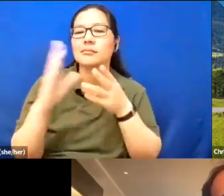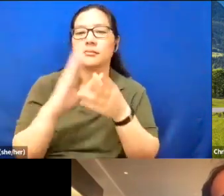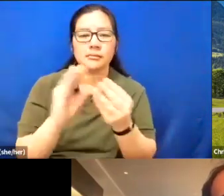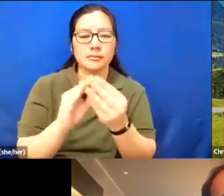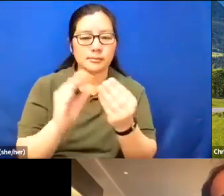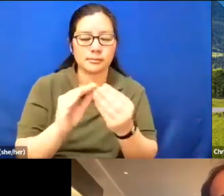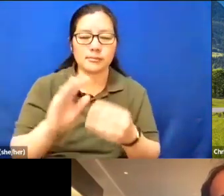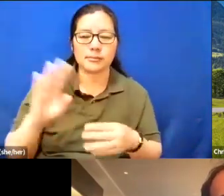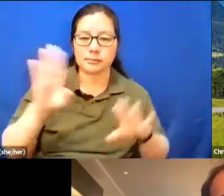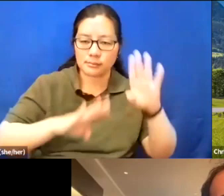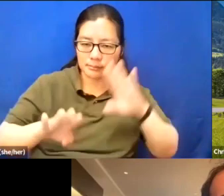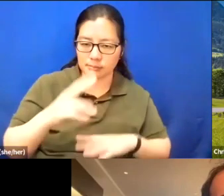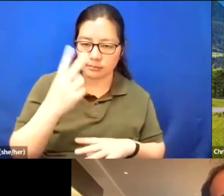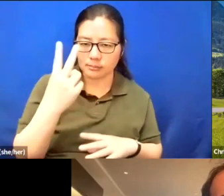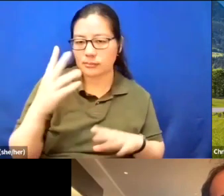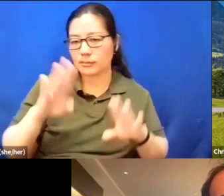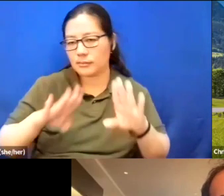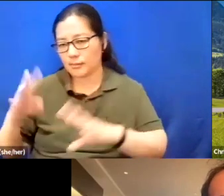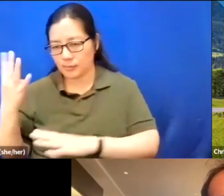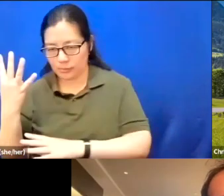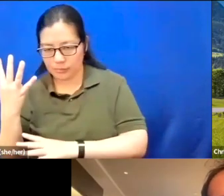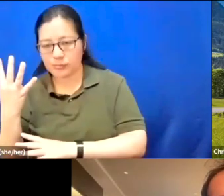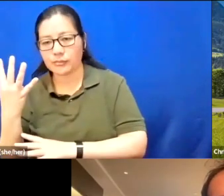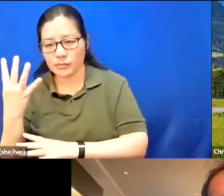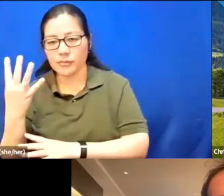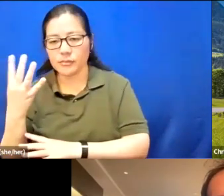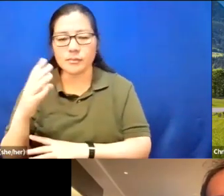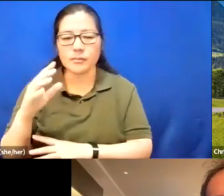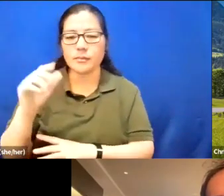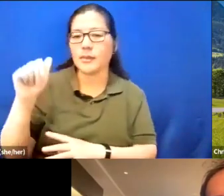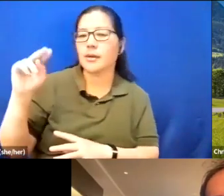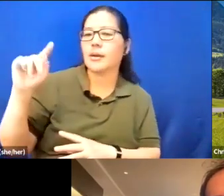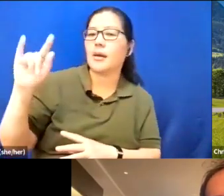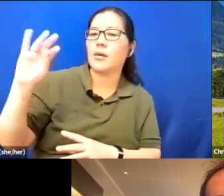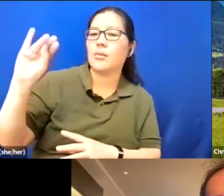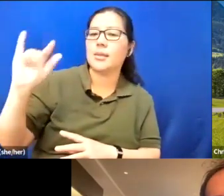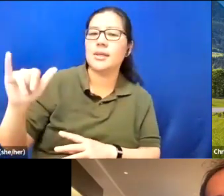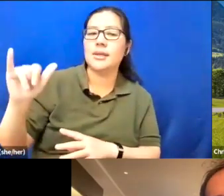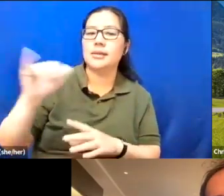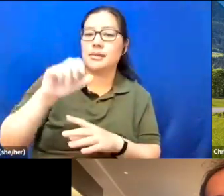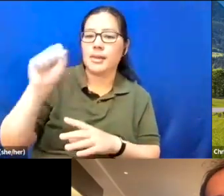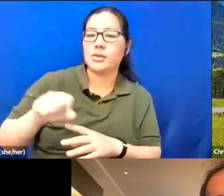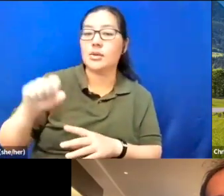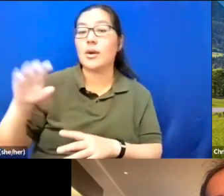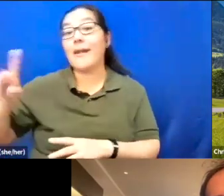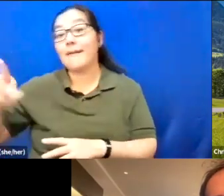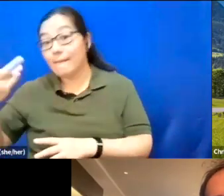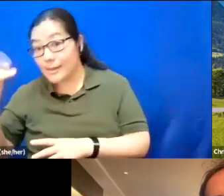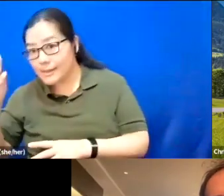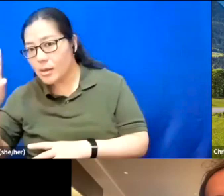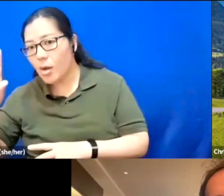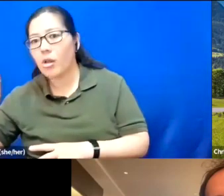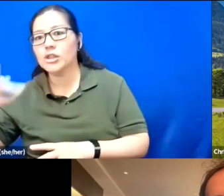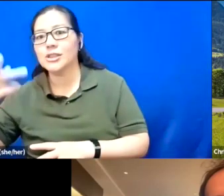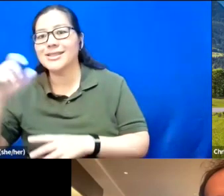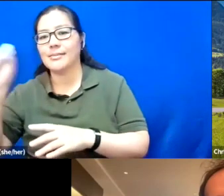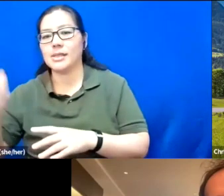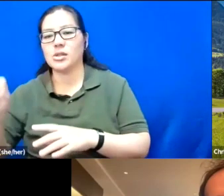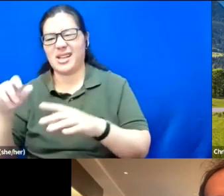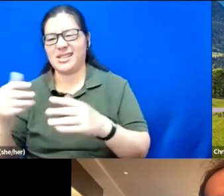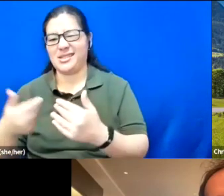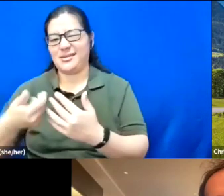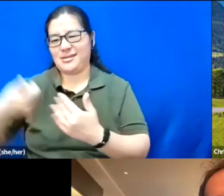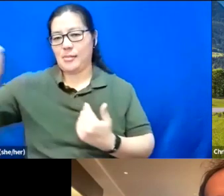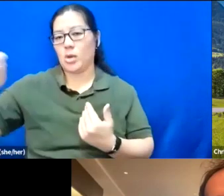and Bio4, which is the anatomy semester and the physiology semester, which are two different semesters. That's sort of the highest level